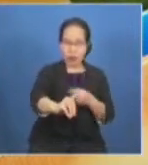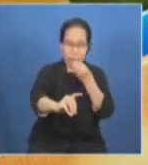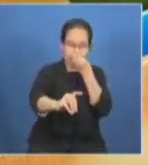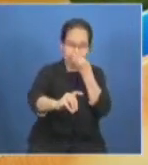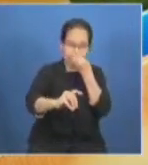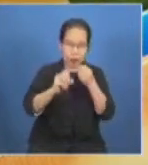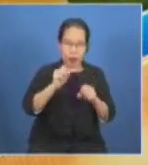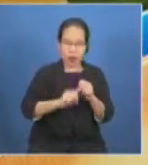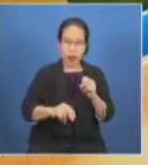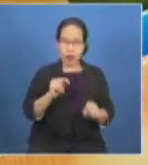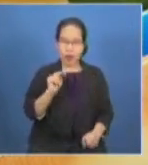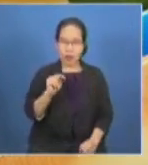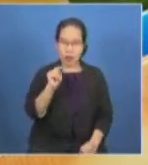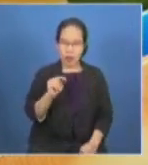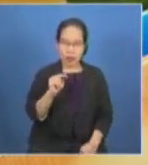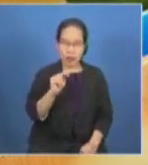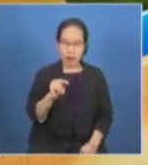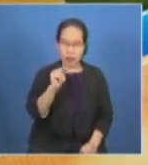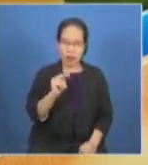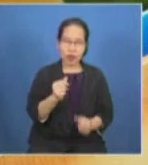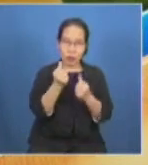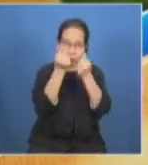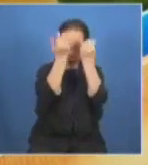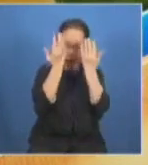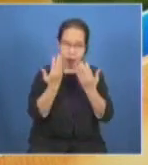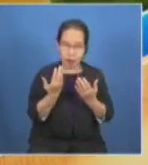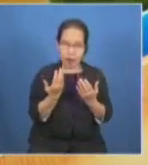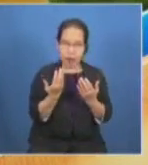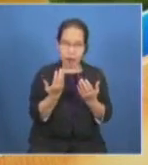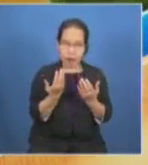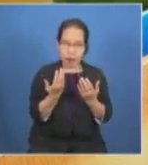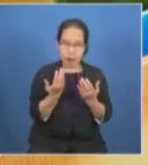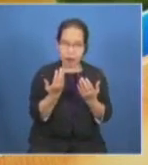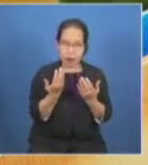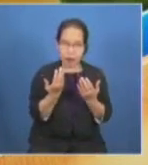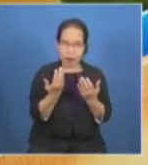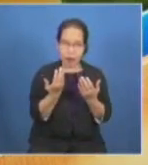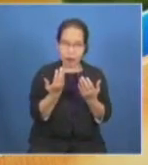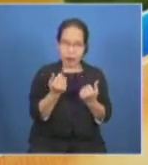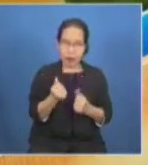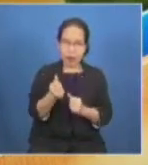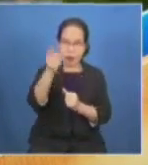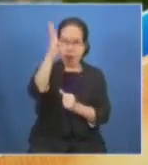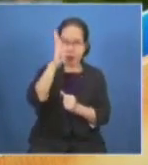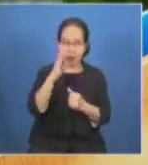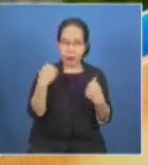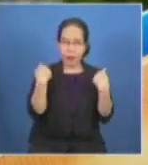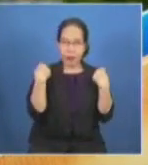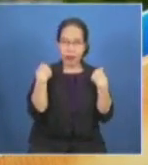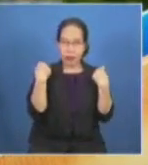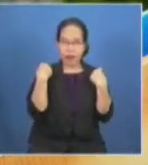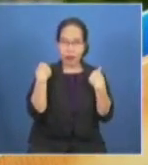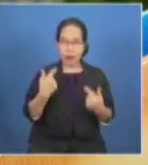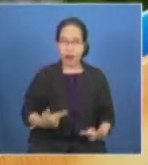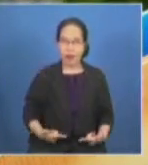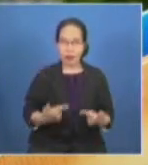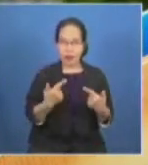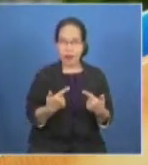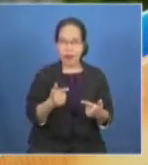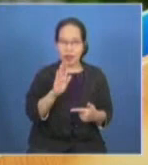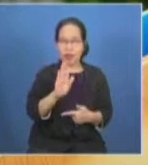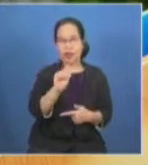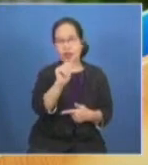chaotic without direction, then we need to follow God. So there will be direction in our